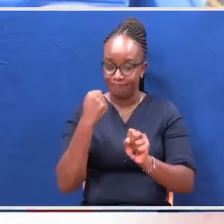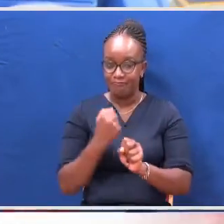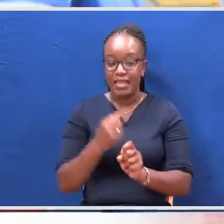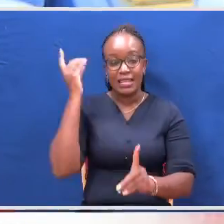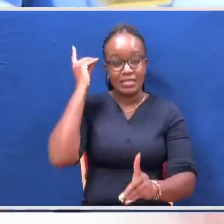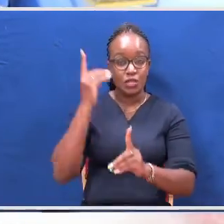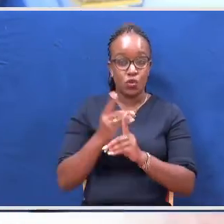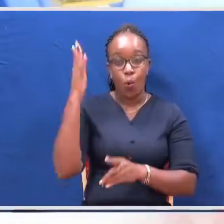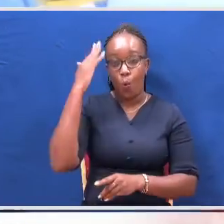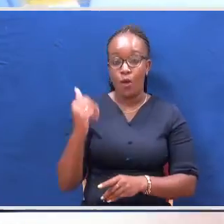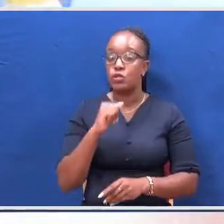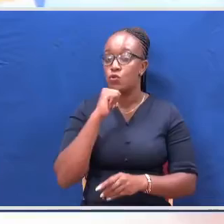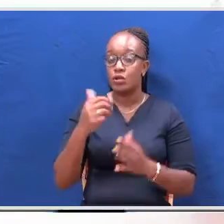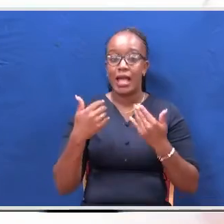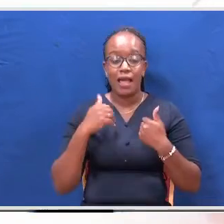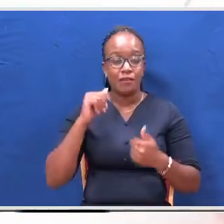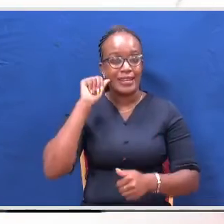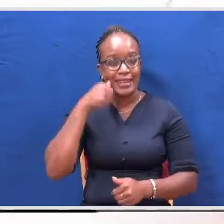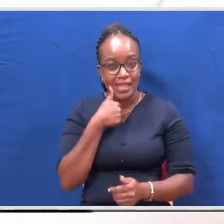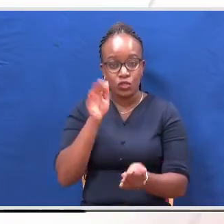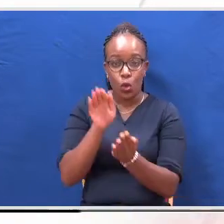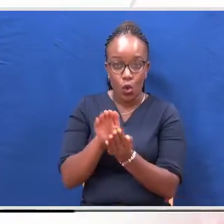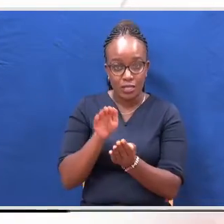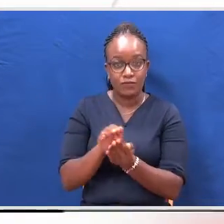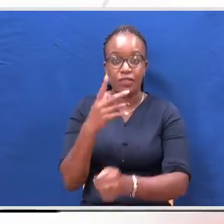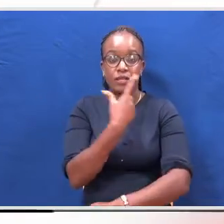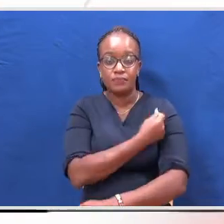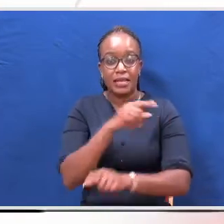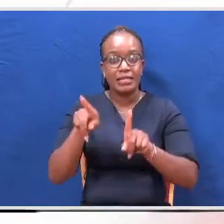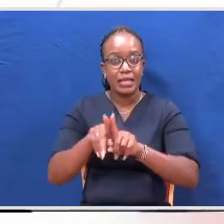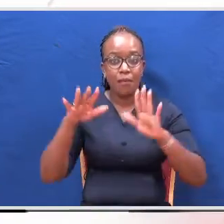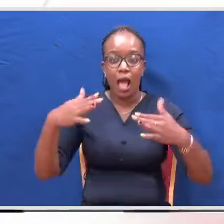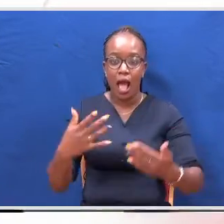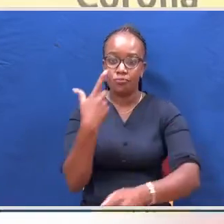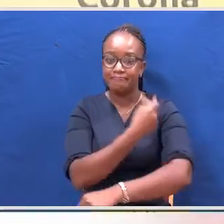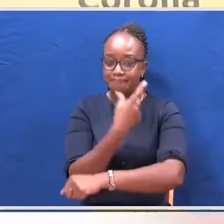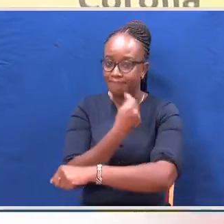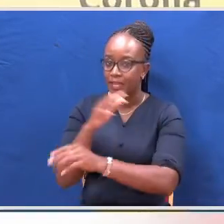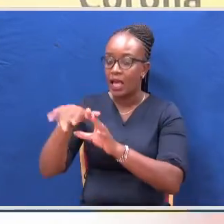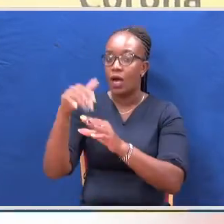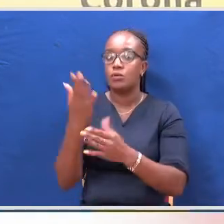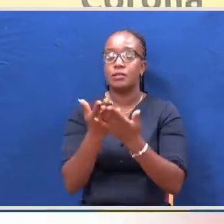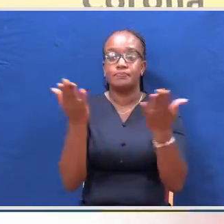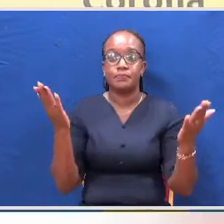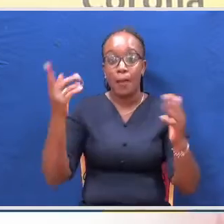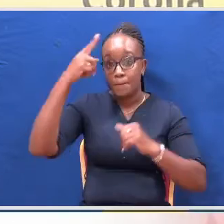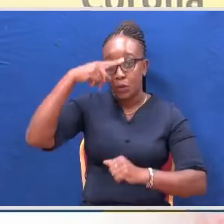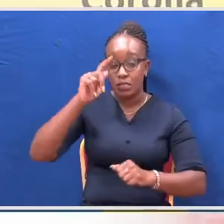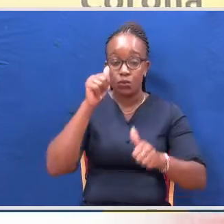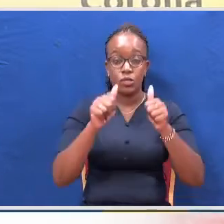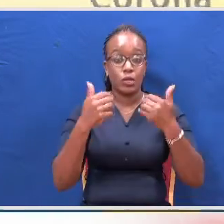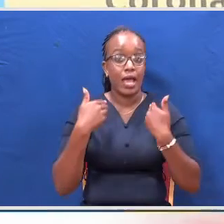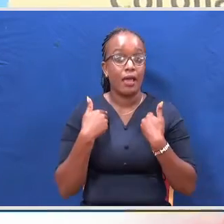of a proper storage for the vaccine and its administration outside health facilities. The policy that we have